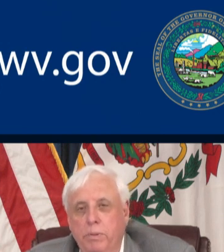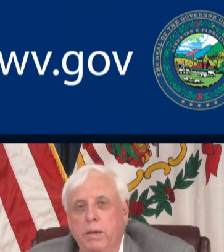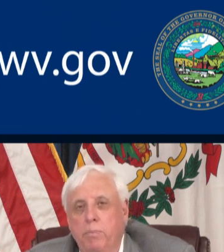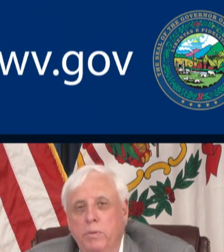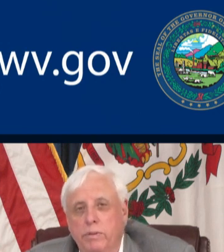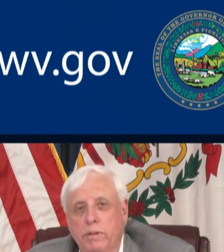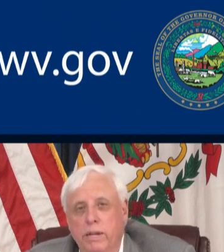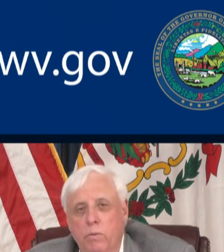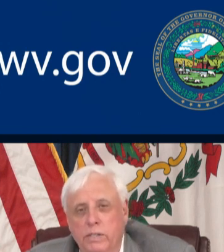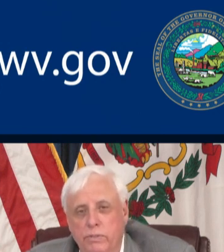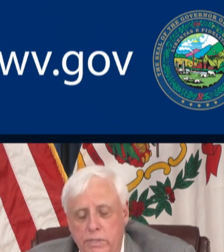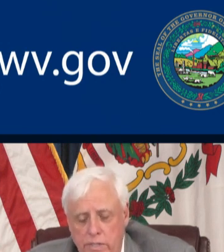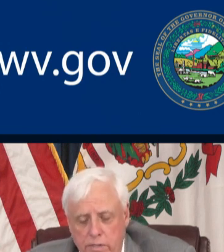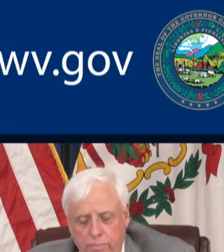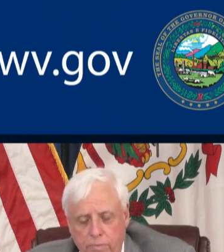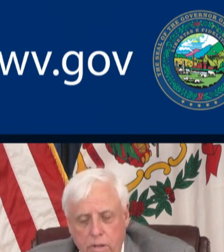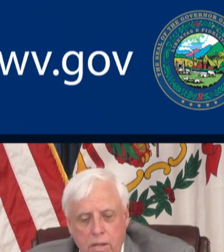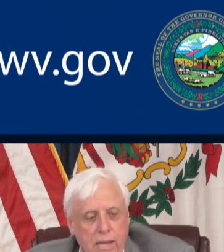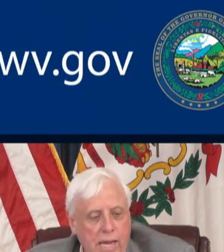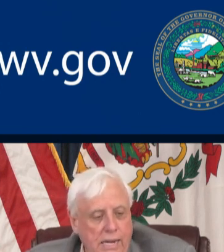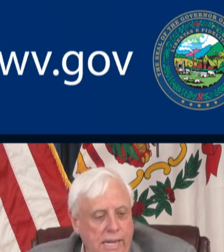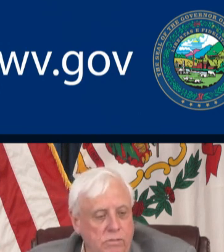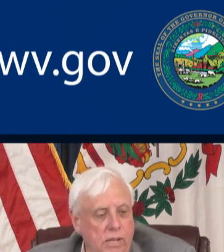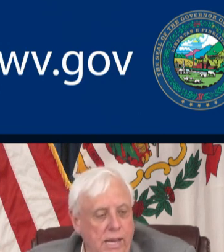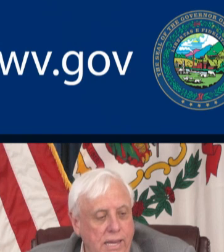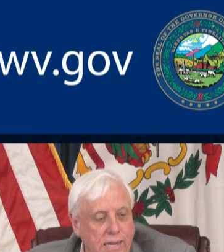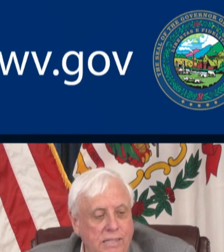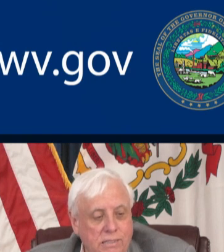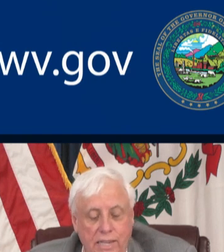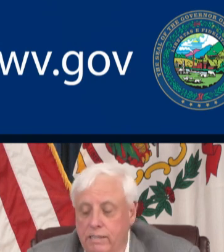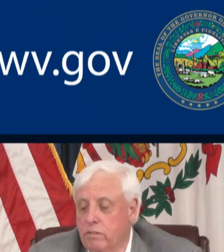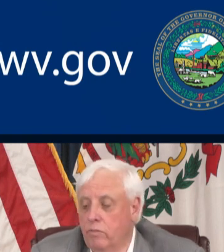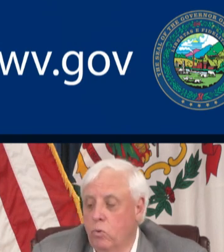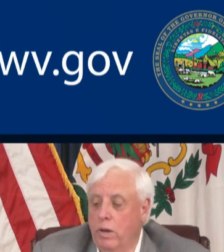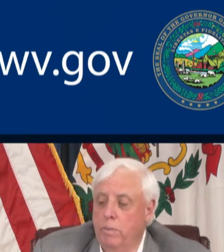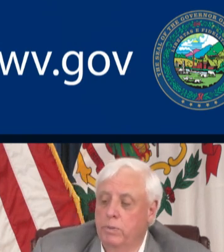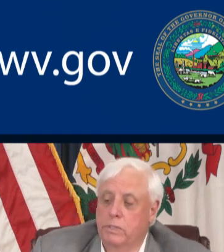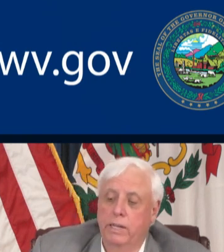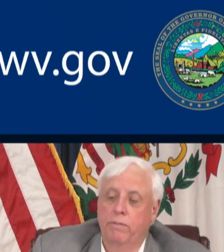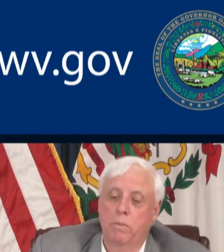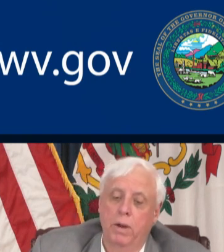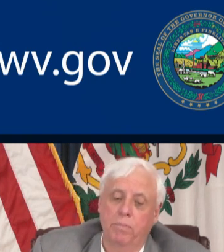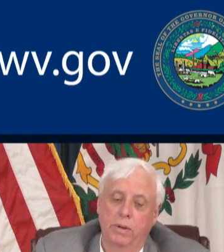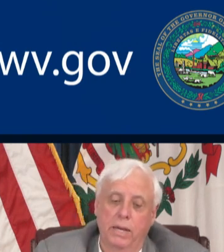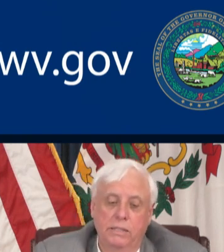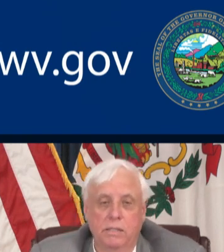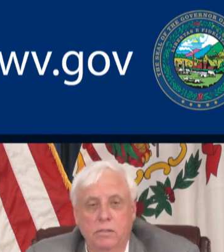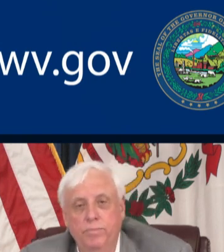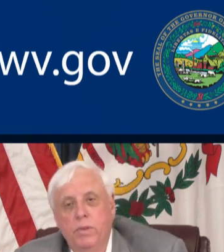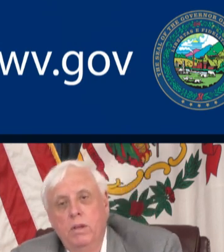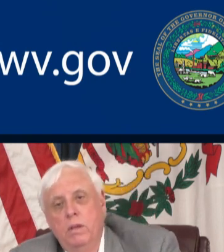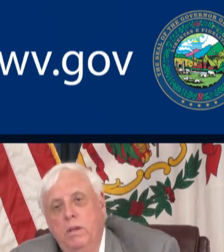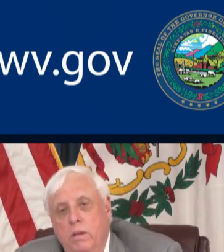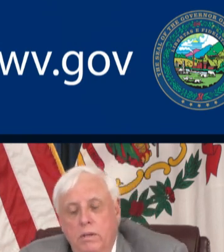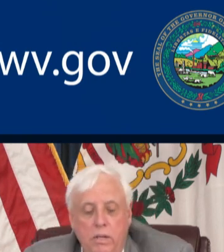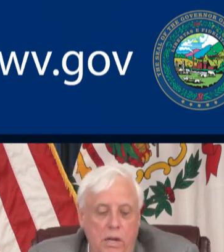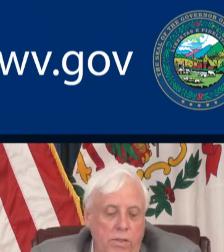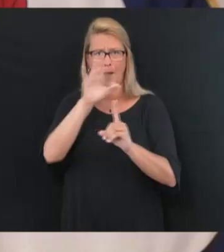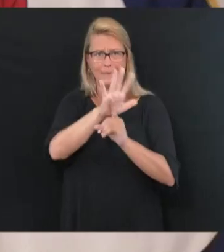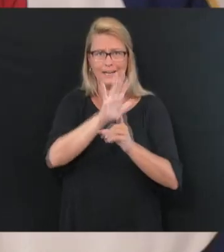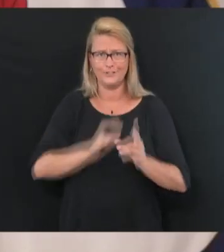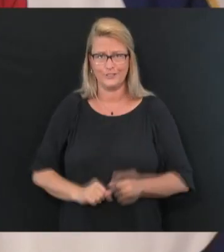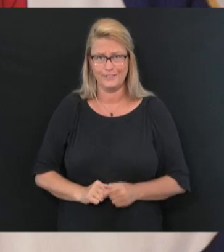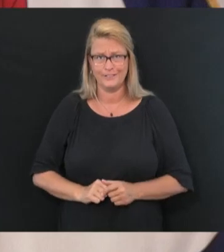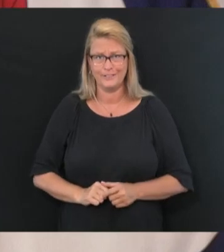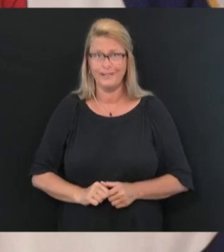360,000 people in the state of West Virginia, and that's in excess of 20% of our population.